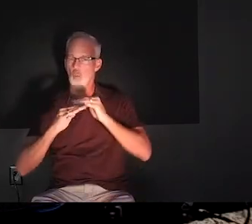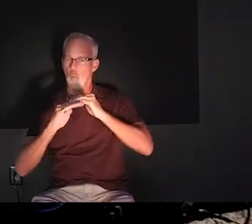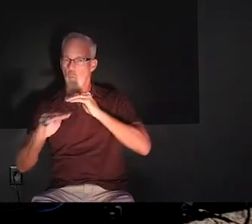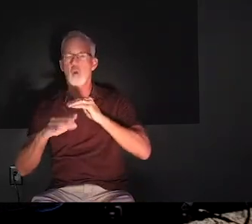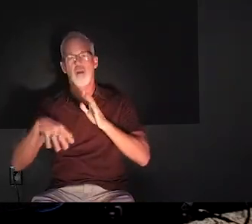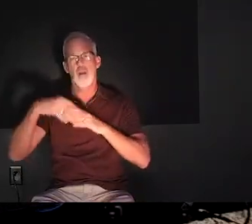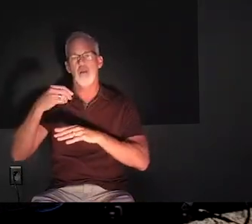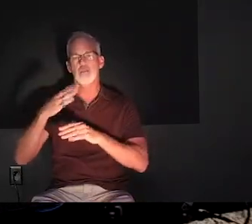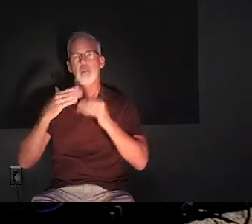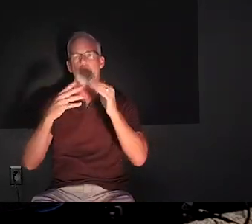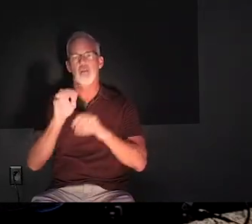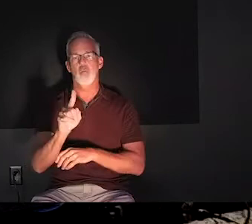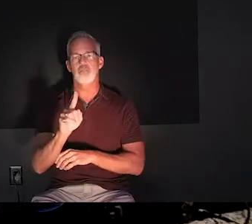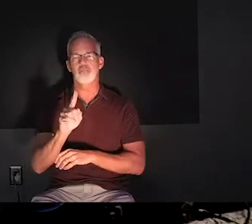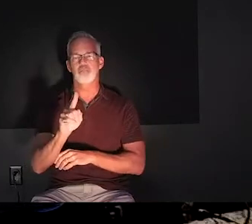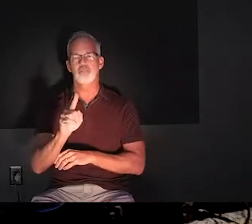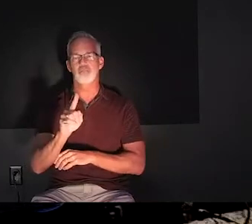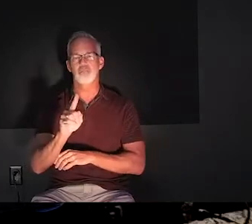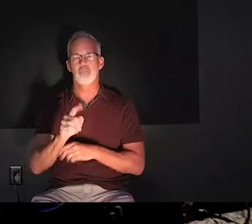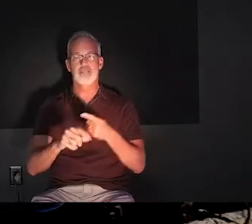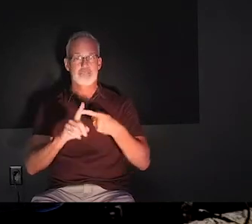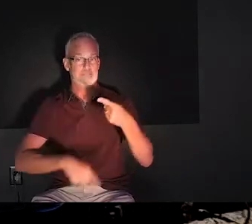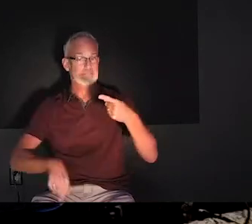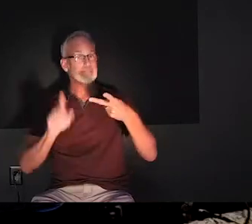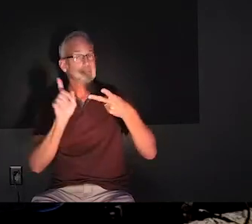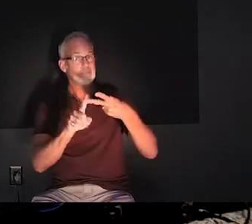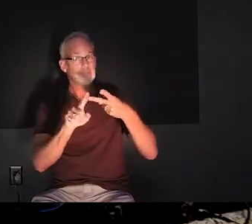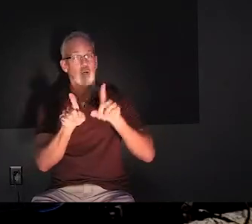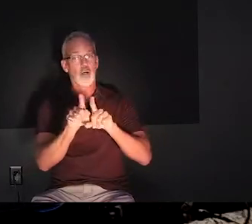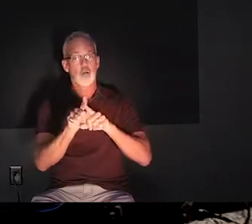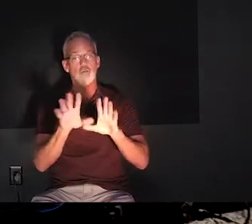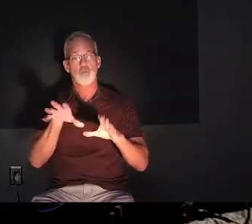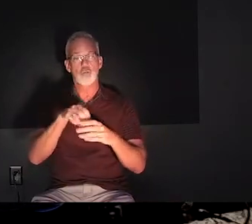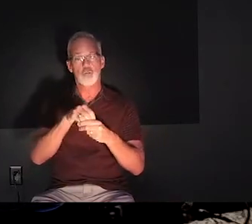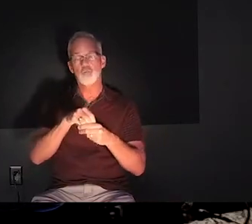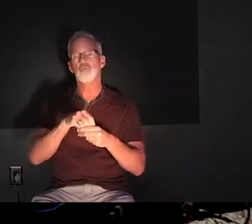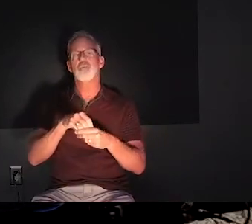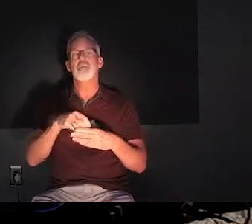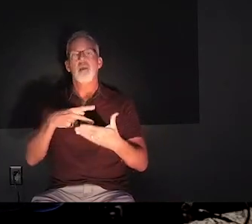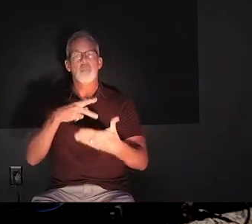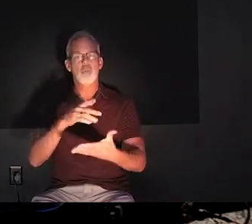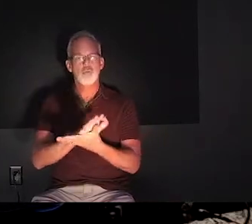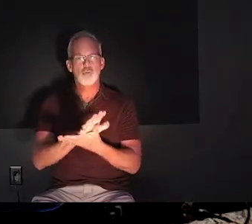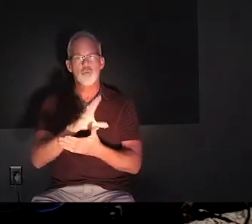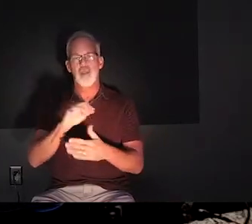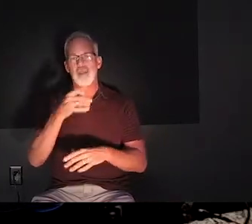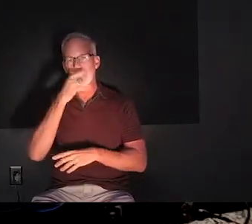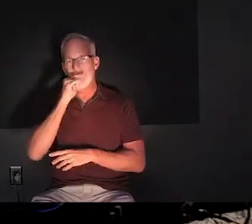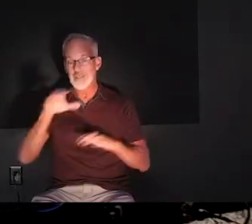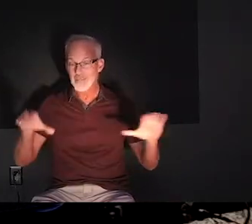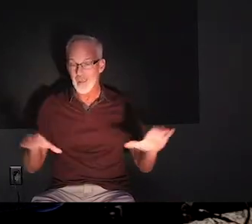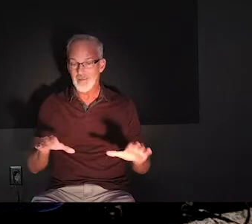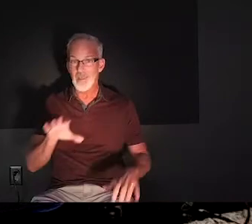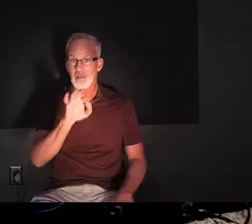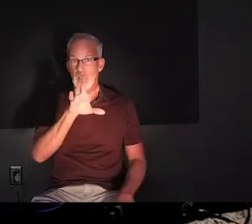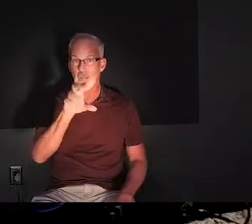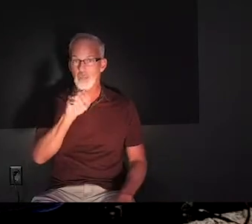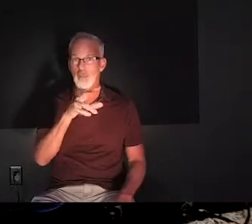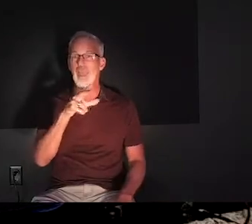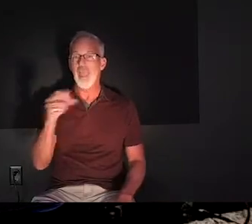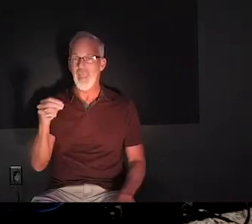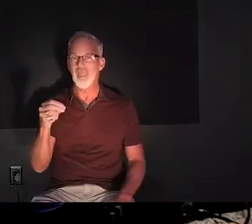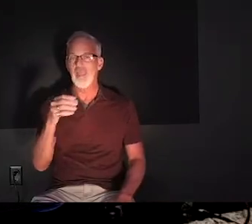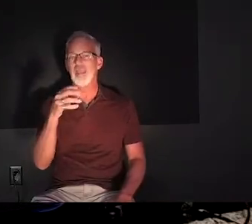of Building 1. Step 4 also includes activities for kids and preschoolers at both 9:30 and 11